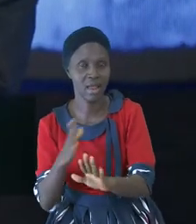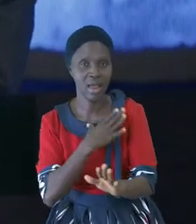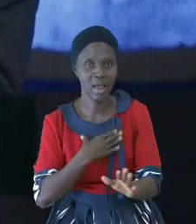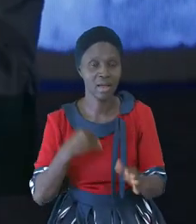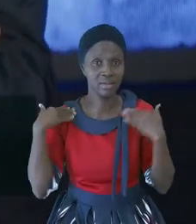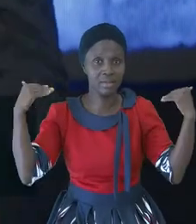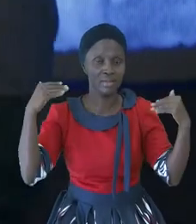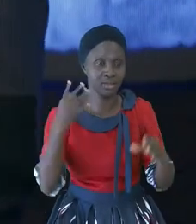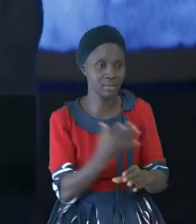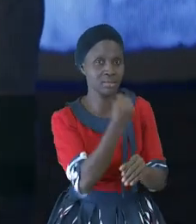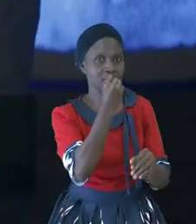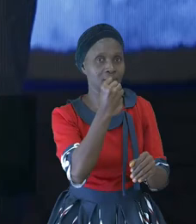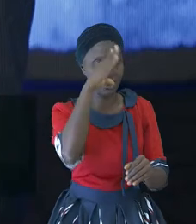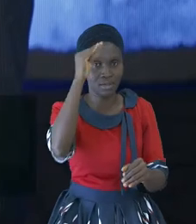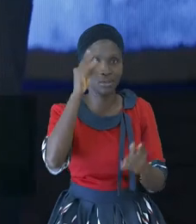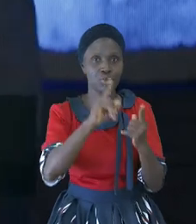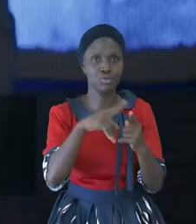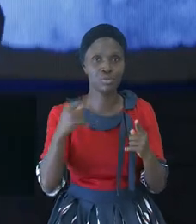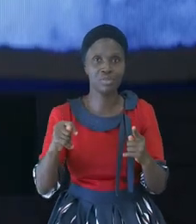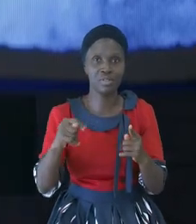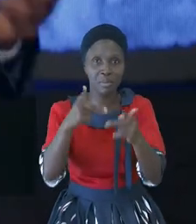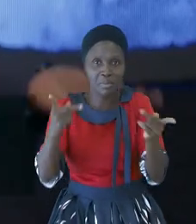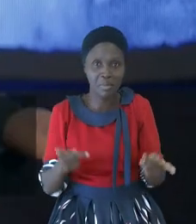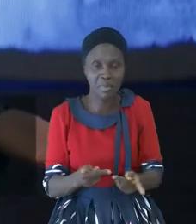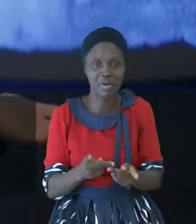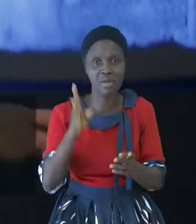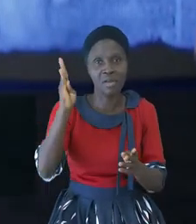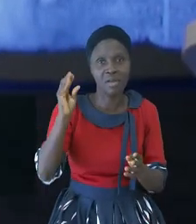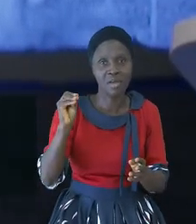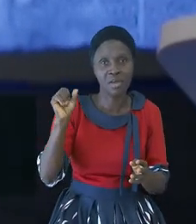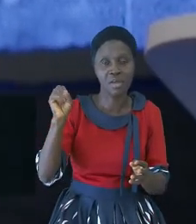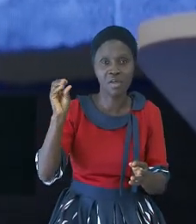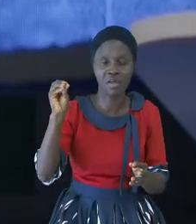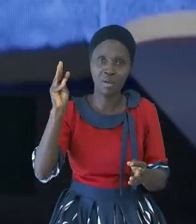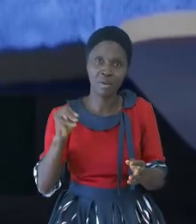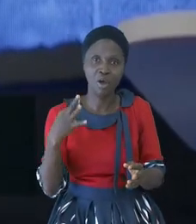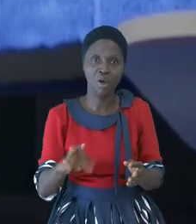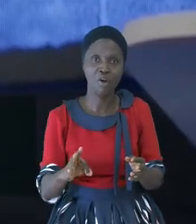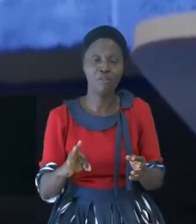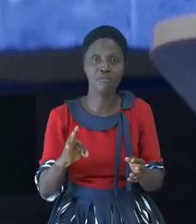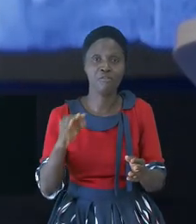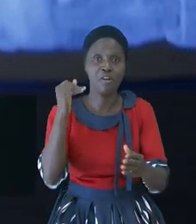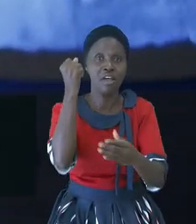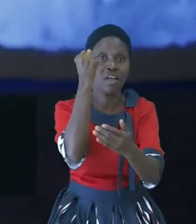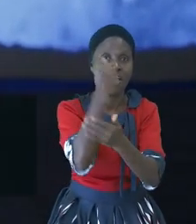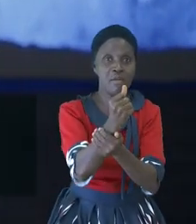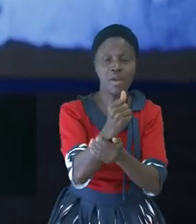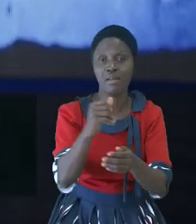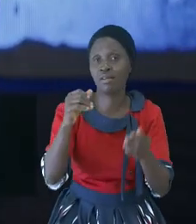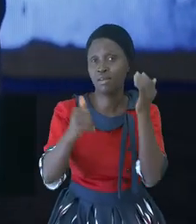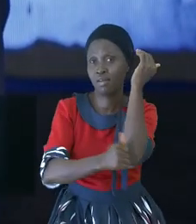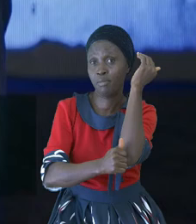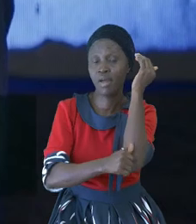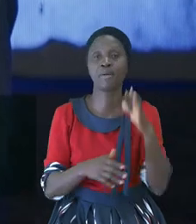to the bosom of Abraham. And the rich man died also, and he lifted up his eyes